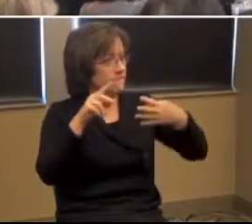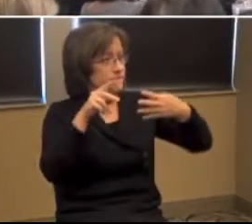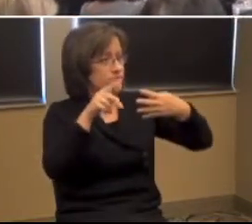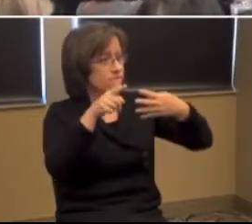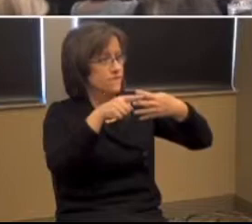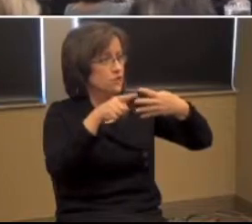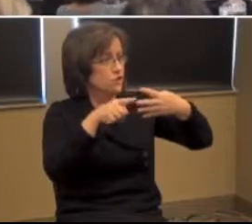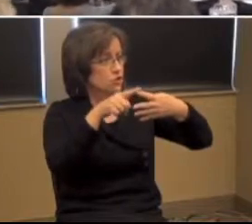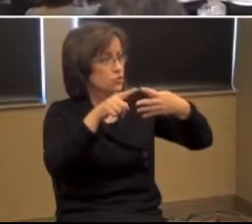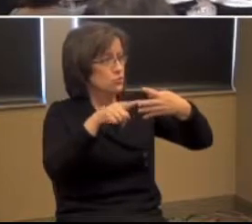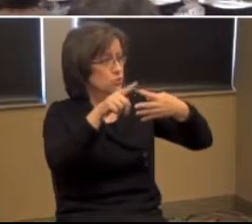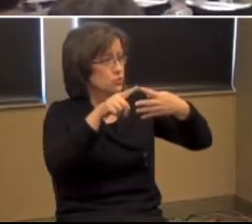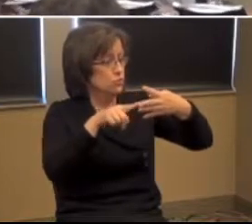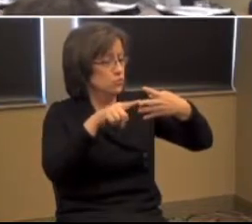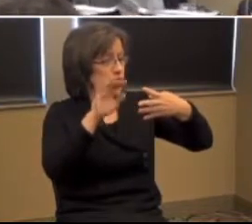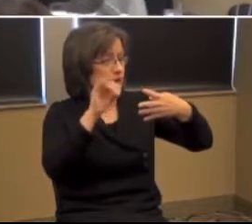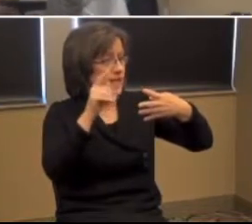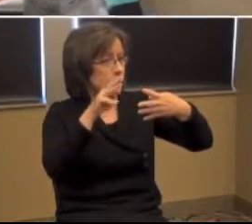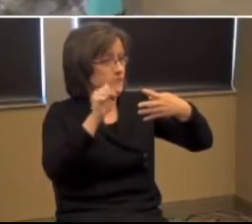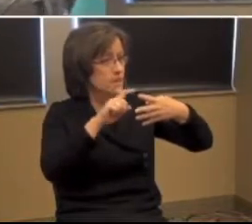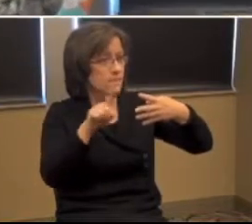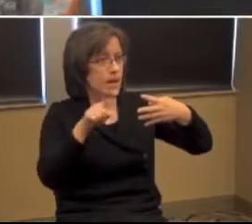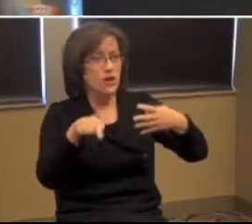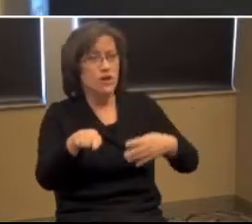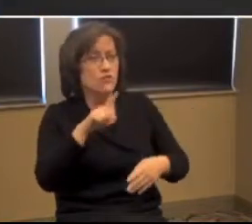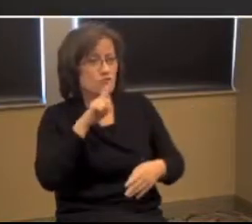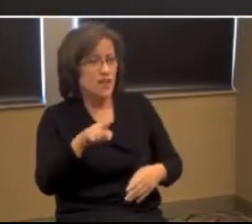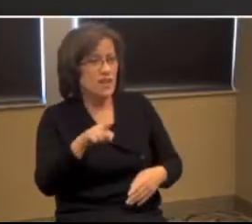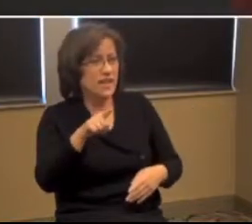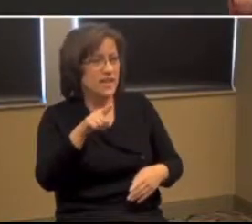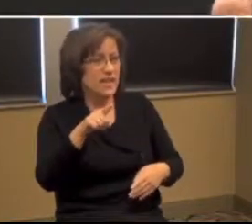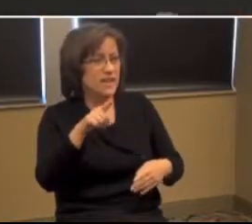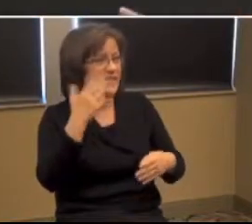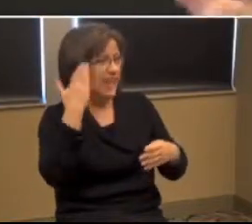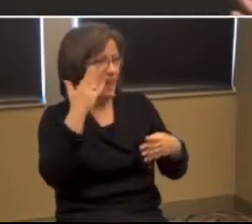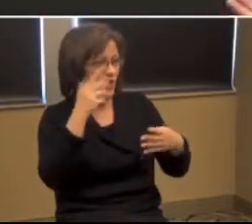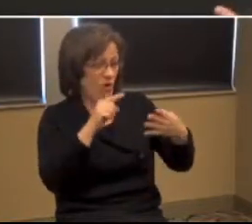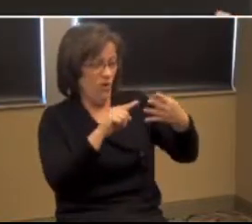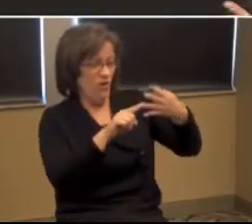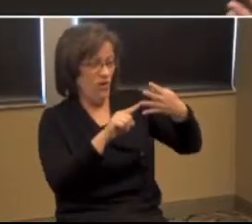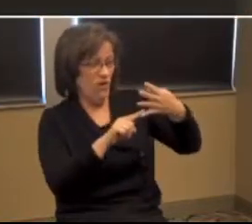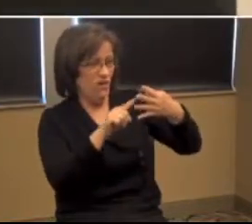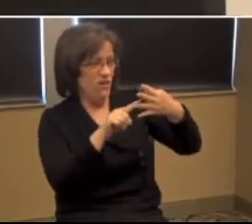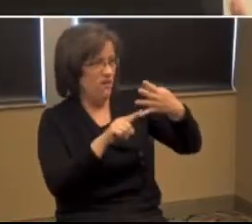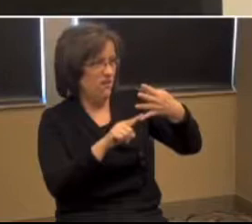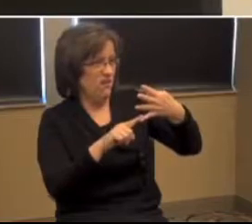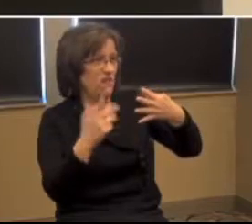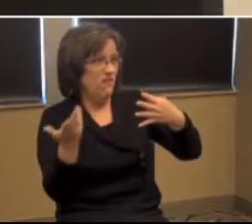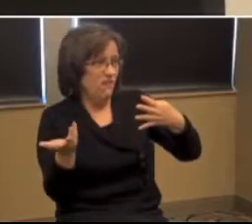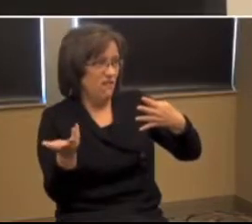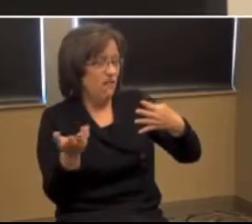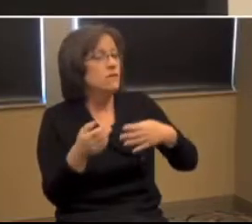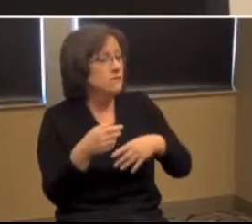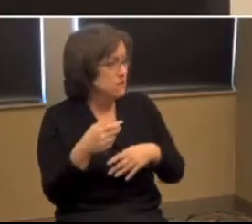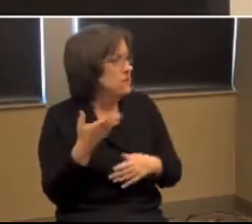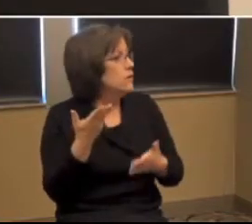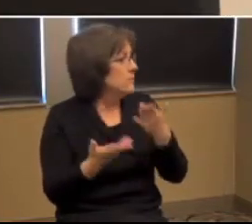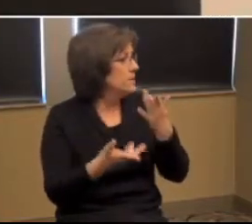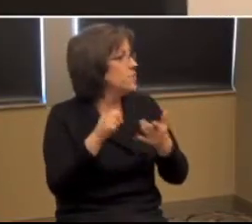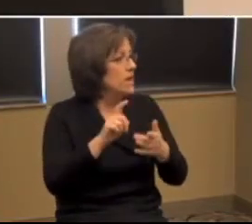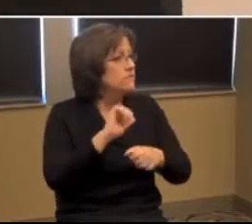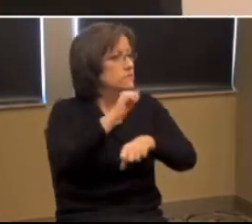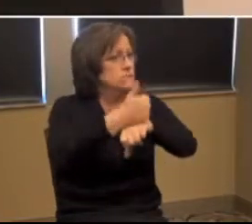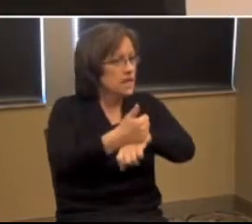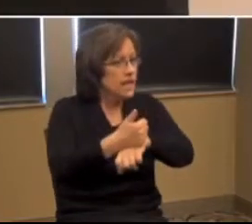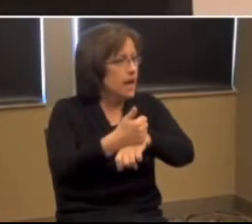items, but they really don't know 3 and 4. So they may need some structures put in place to